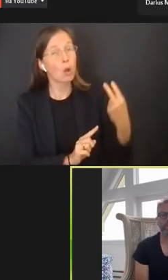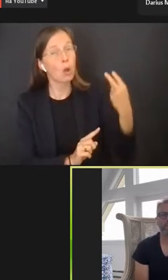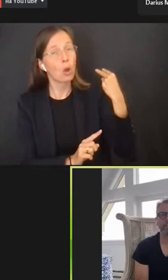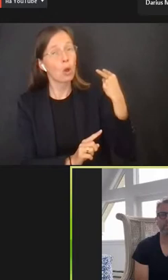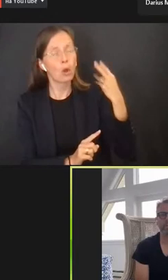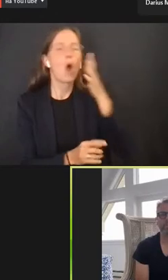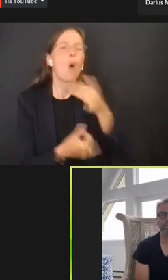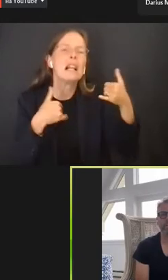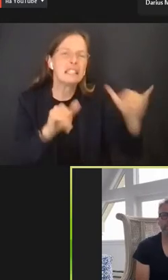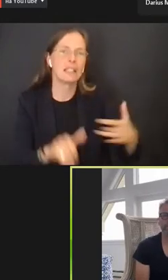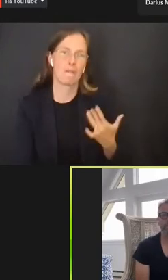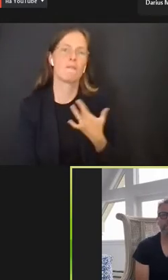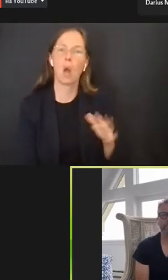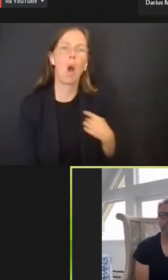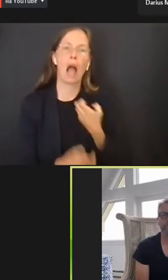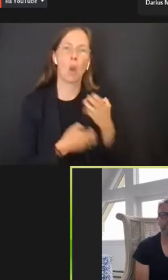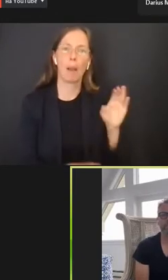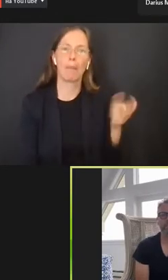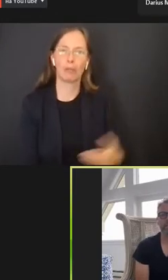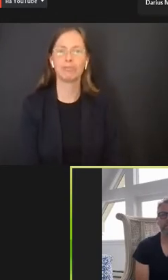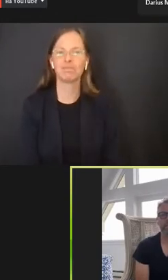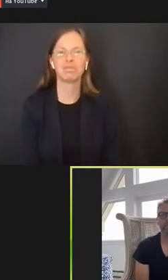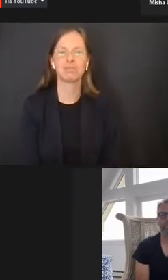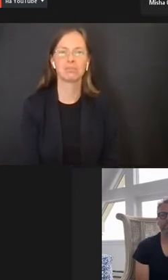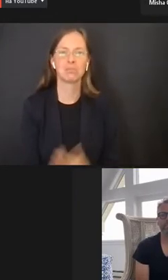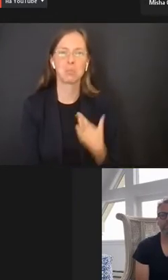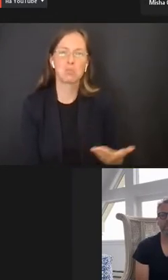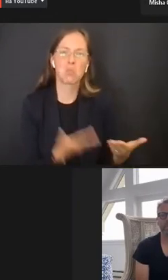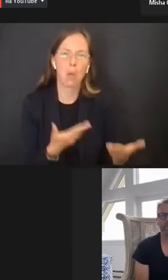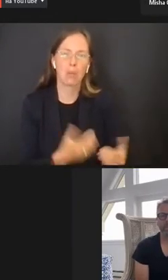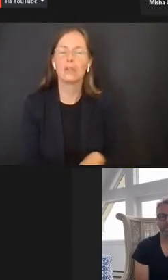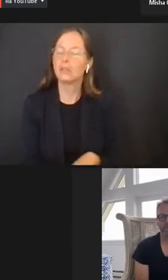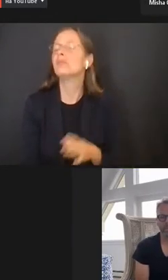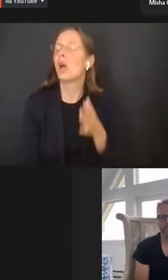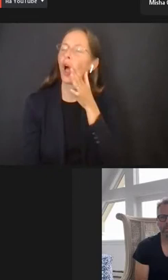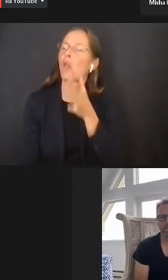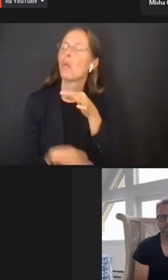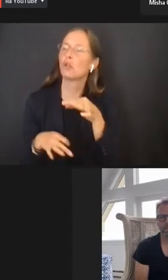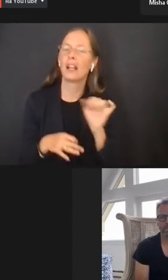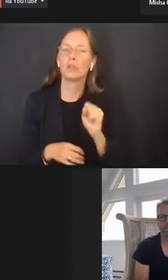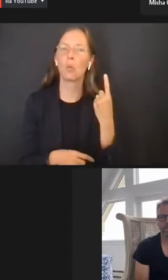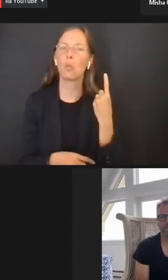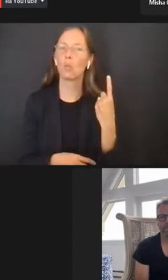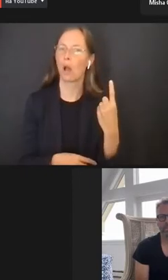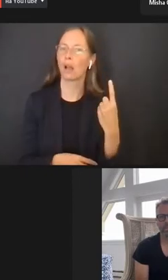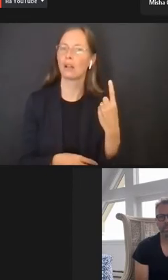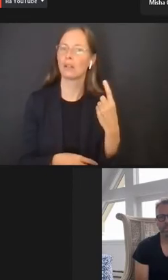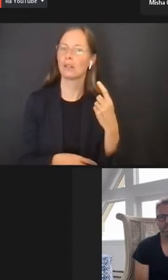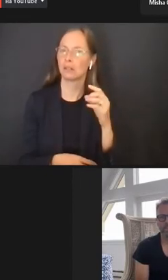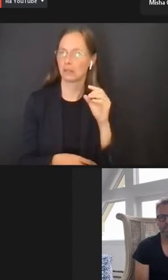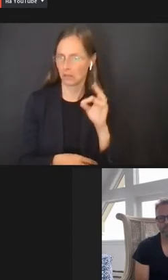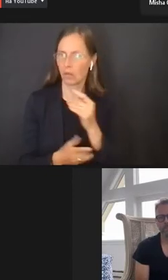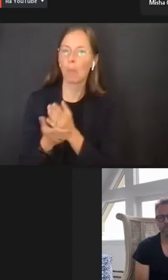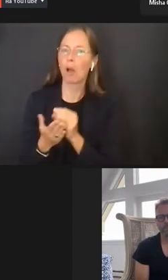feel like they didn't want to be there, you know. Yeah. Likely. Yeah, they'll describe it as one of the features of their abusive